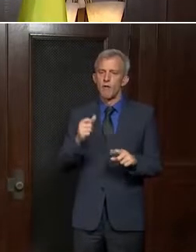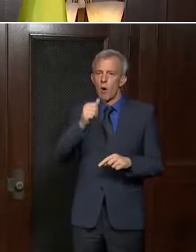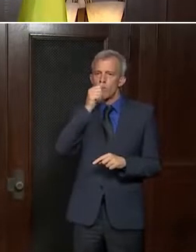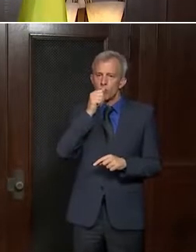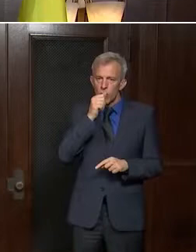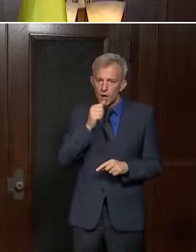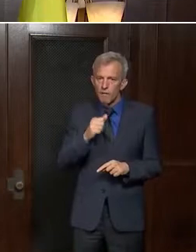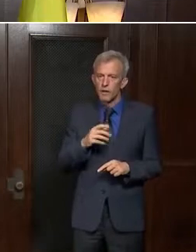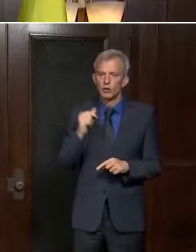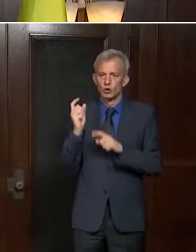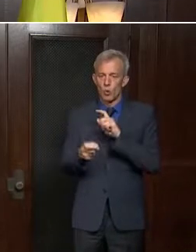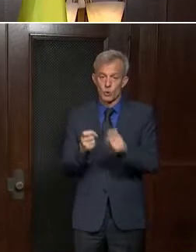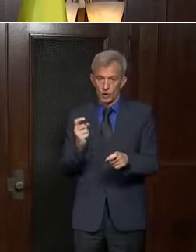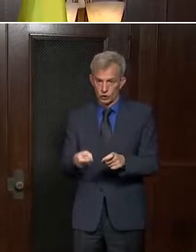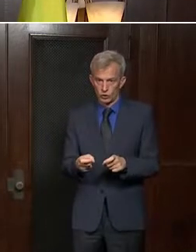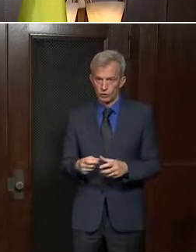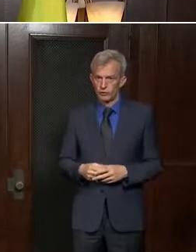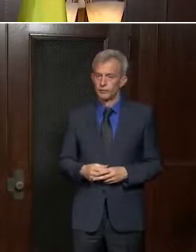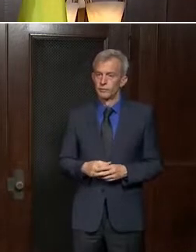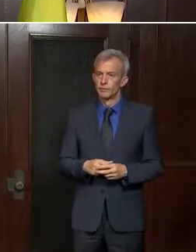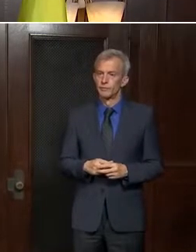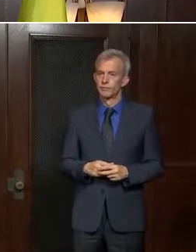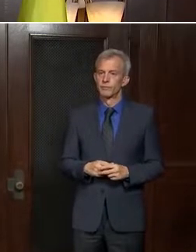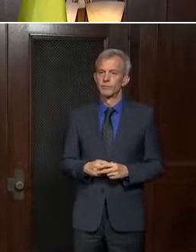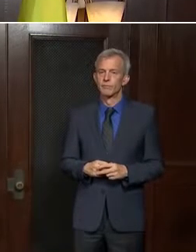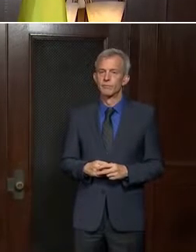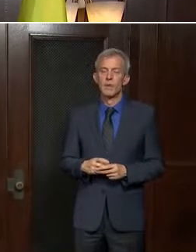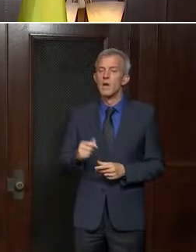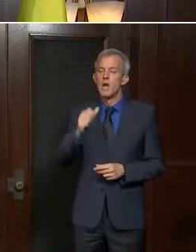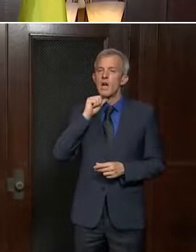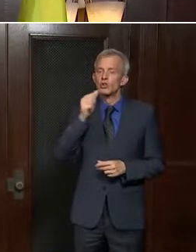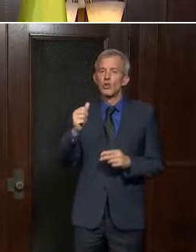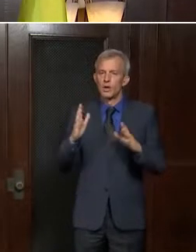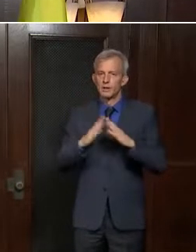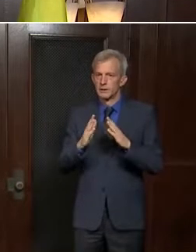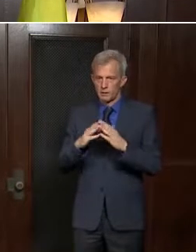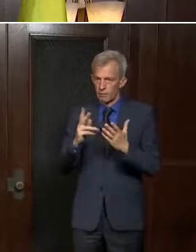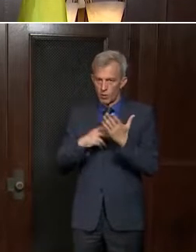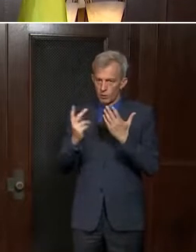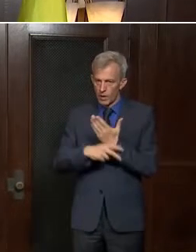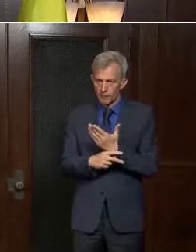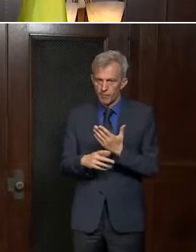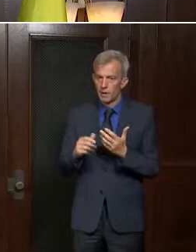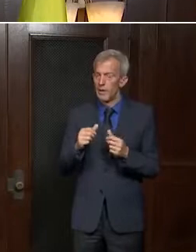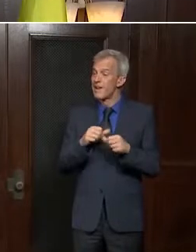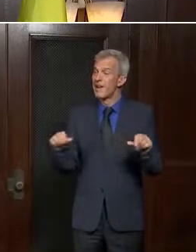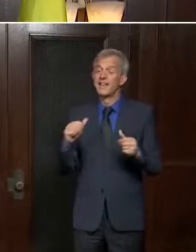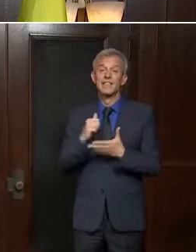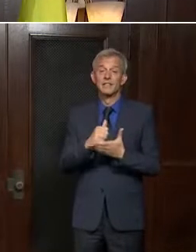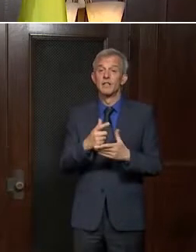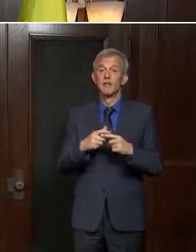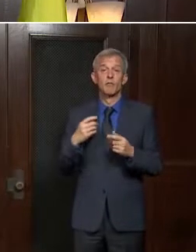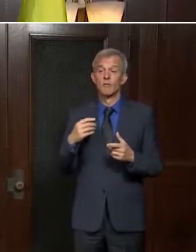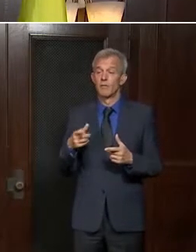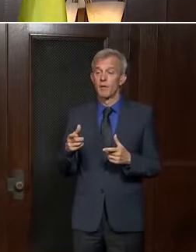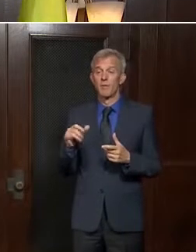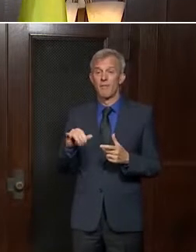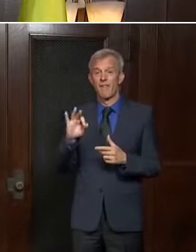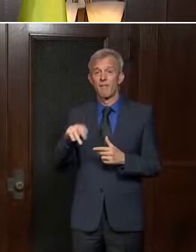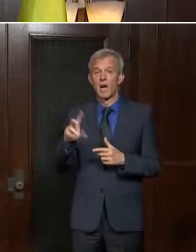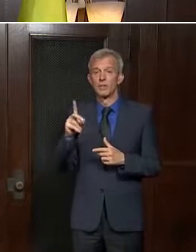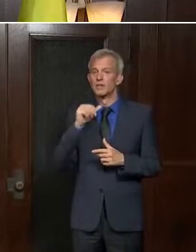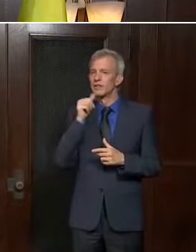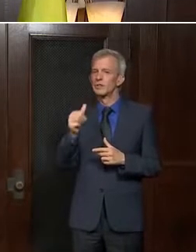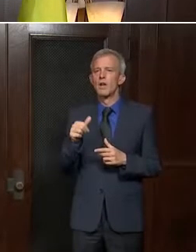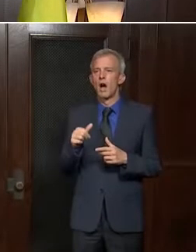foundation donations. It's not a city program, and any assistance through this fund is not considered a public